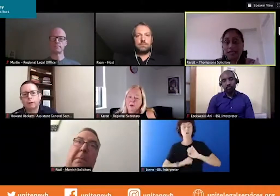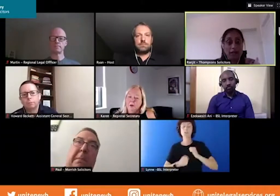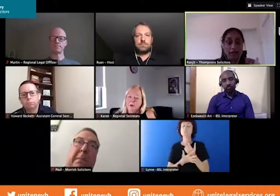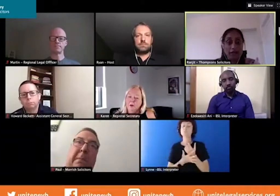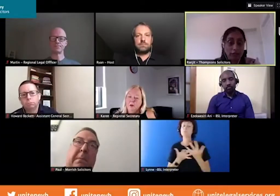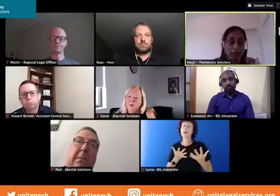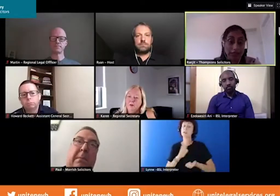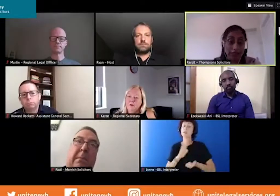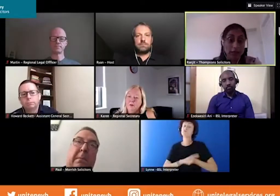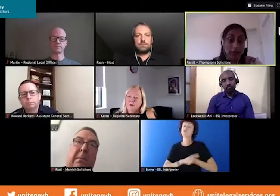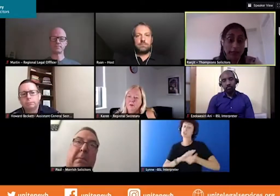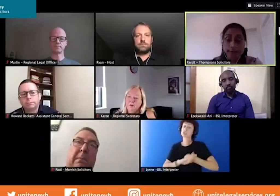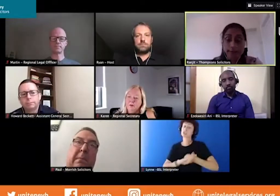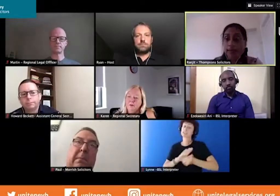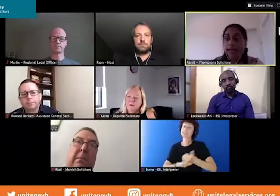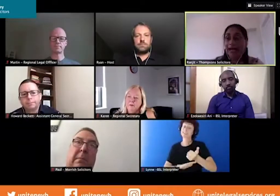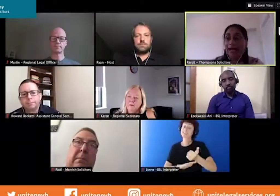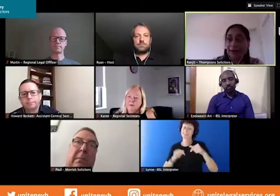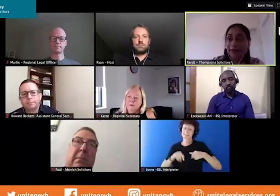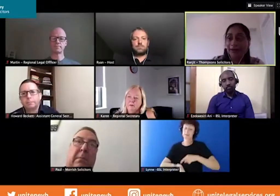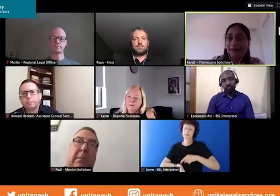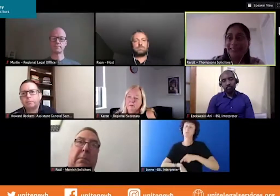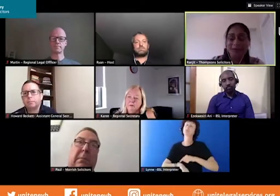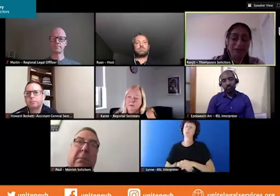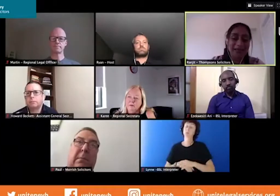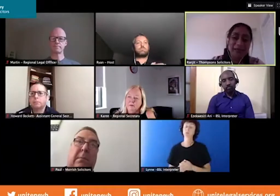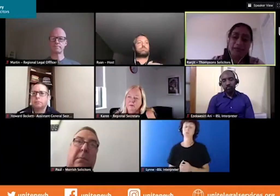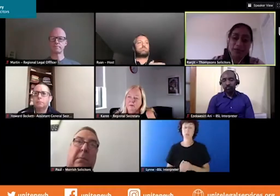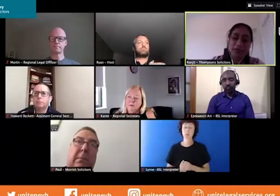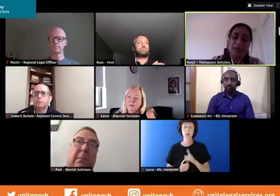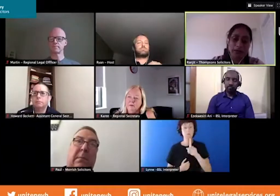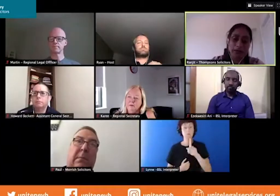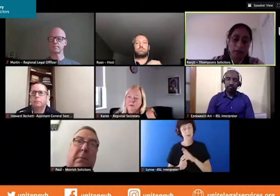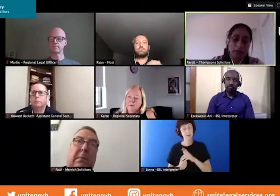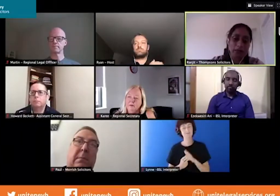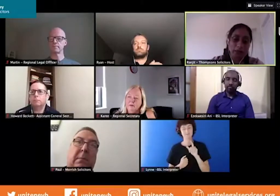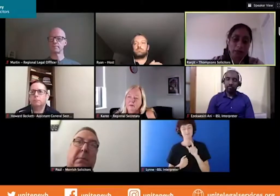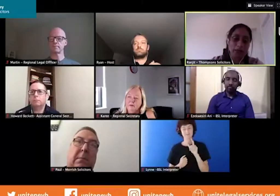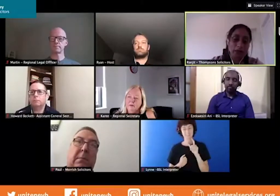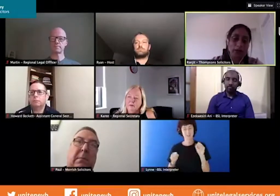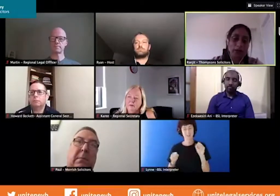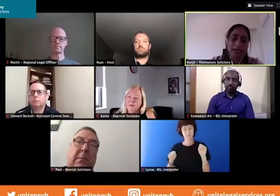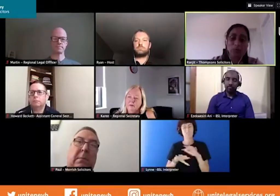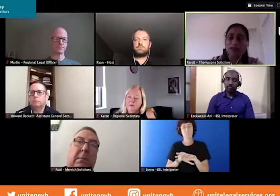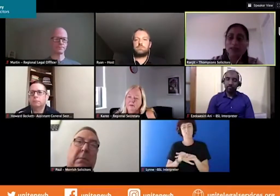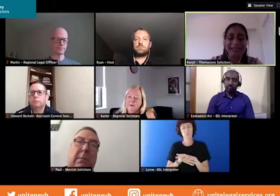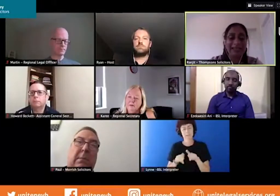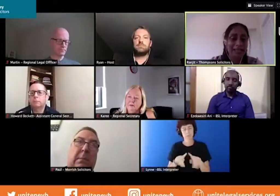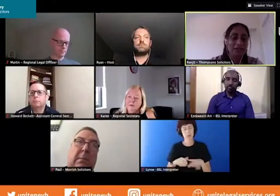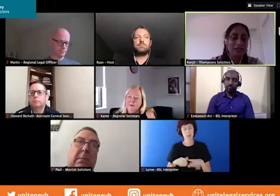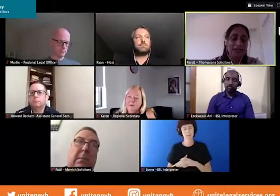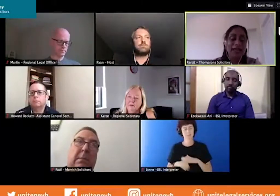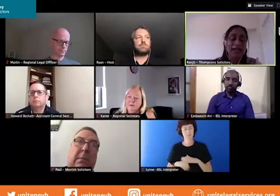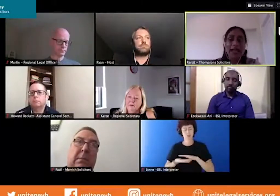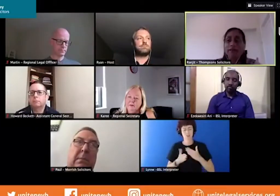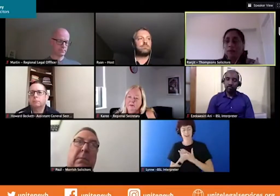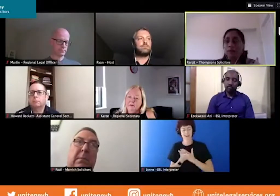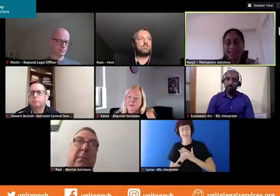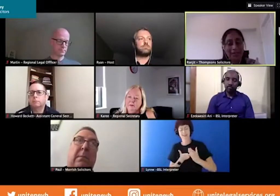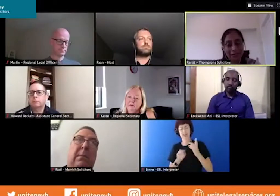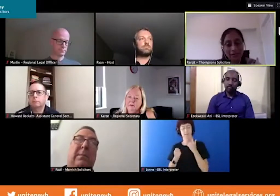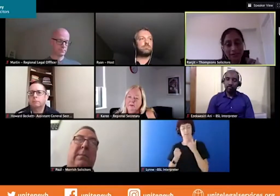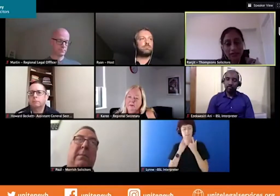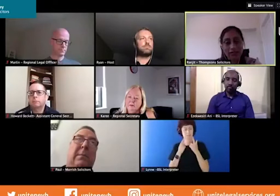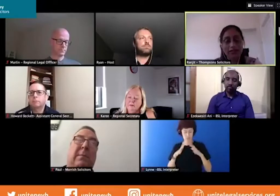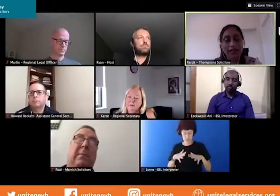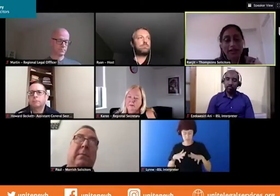time. However, it was a little bit confusing to start with. You know, it wasn't really clear as to the practicalities of it and how it was